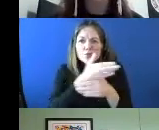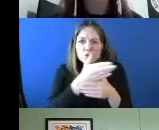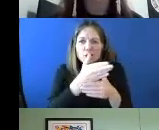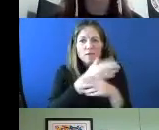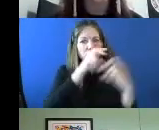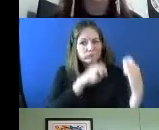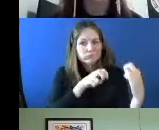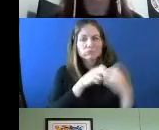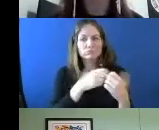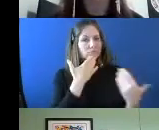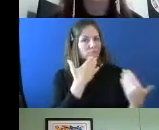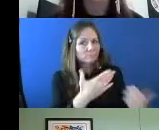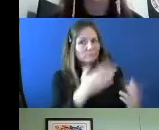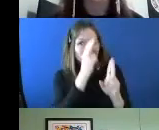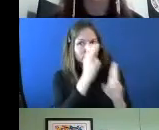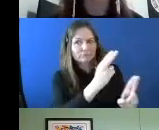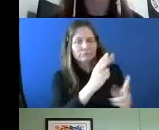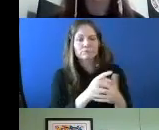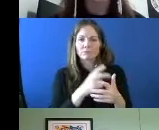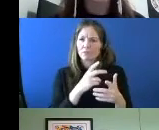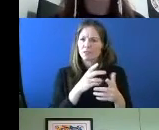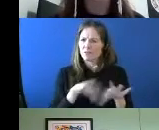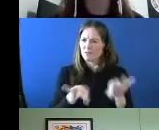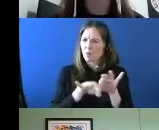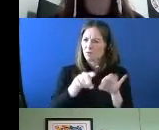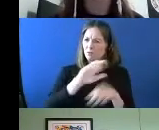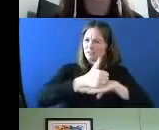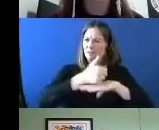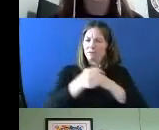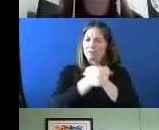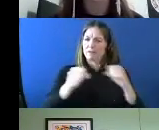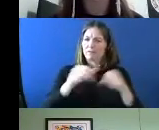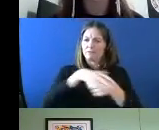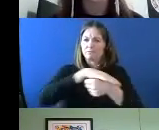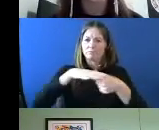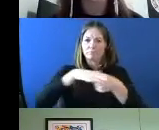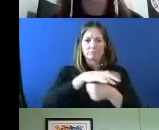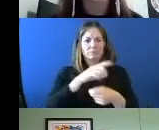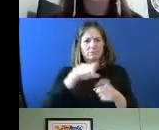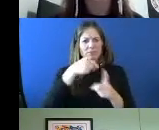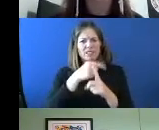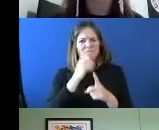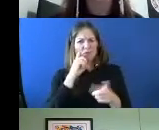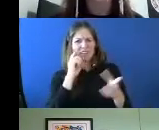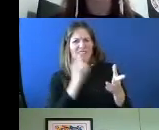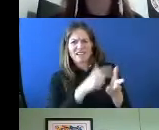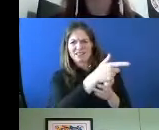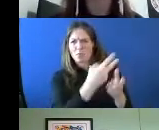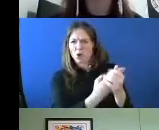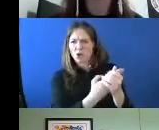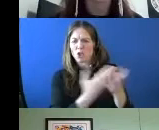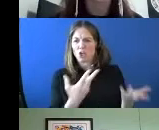And it's really important to create those safe spaces and give recognition to our partners, whether it's in our papers,